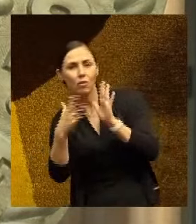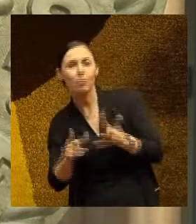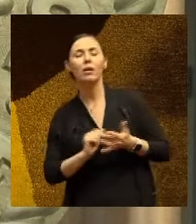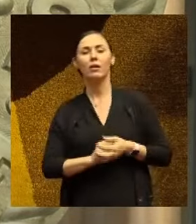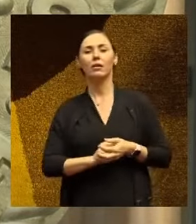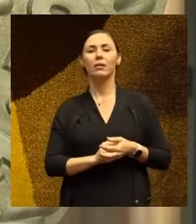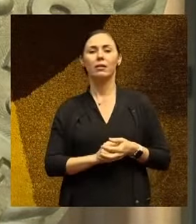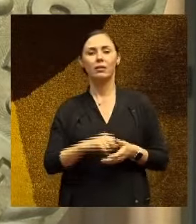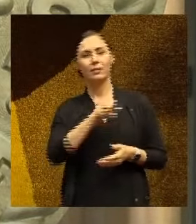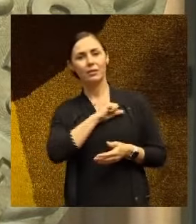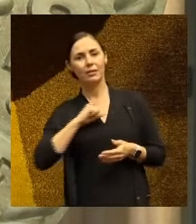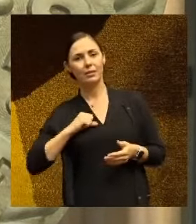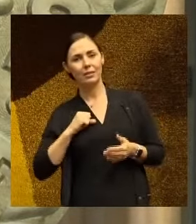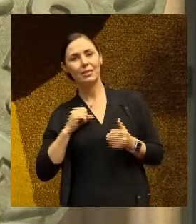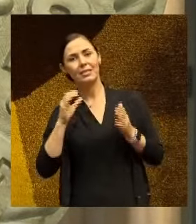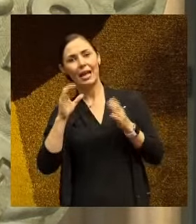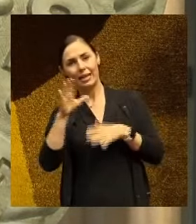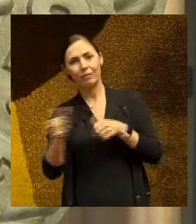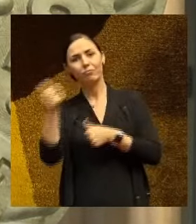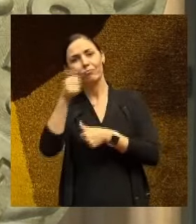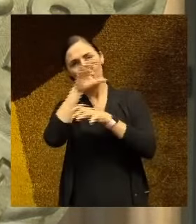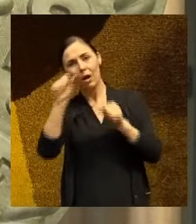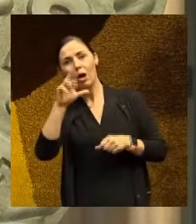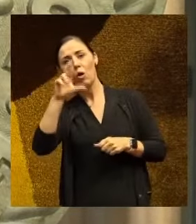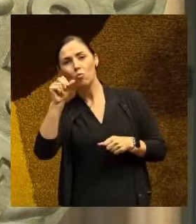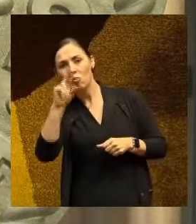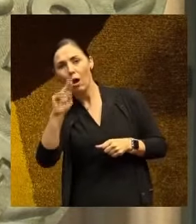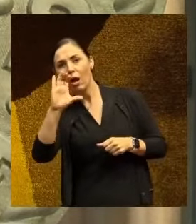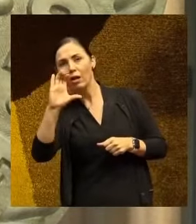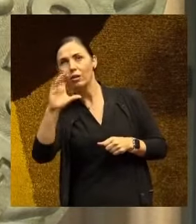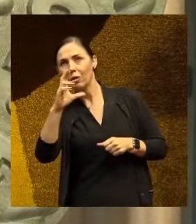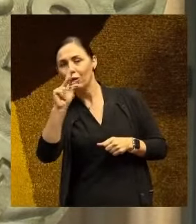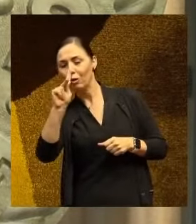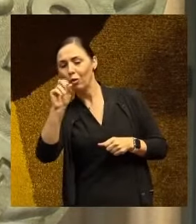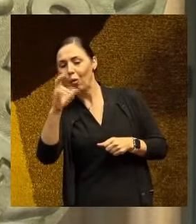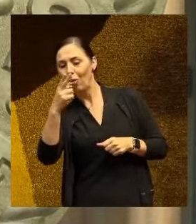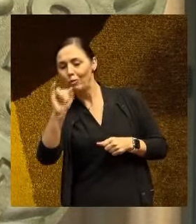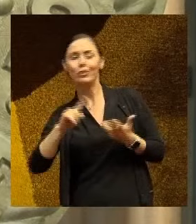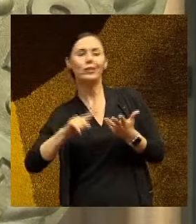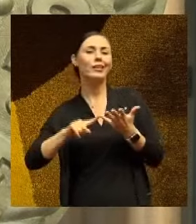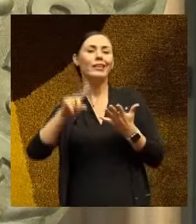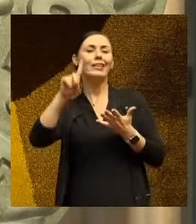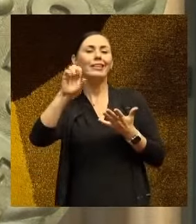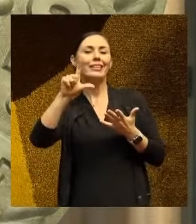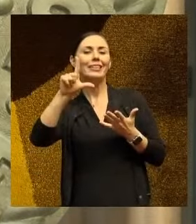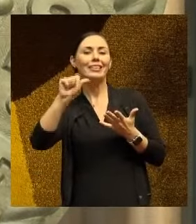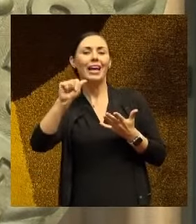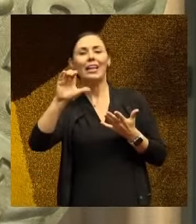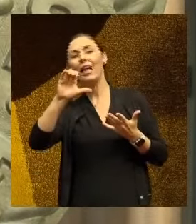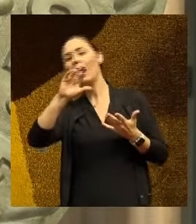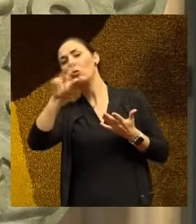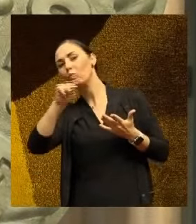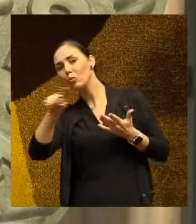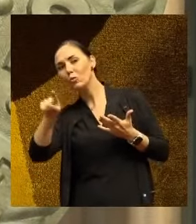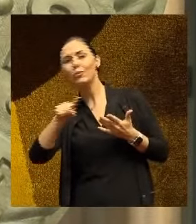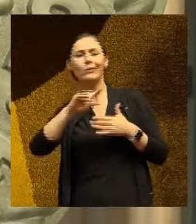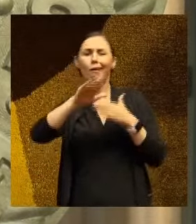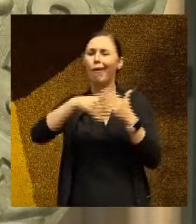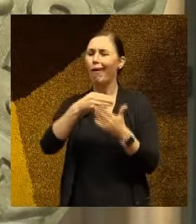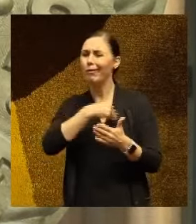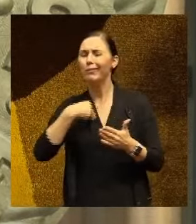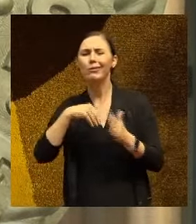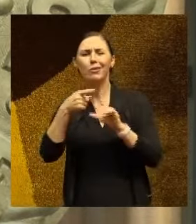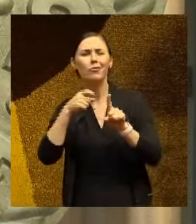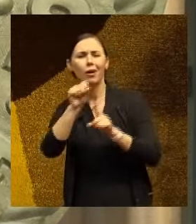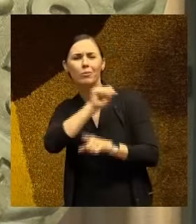President Ron Kochi, Chair Donovan Dela Cruz, and all the members of the Senate. First Lady